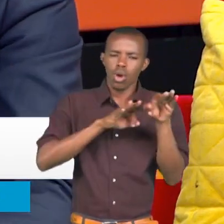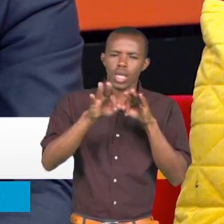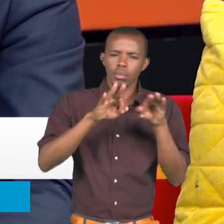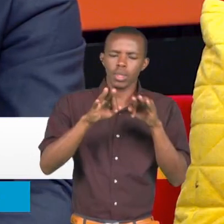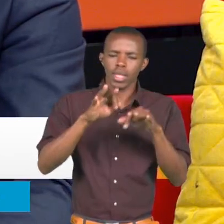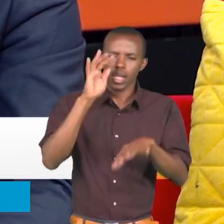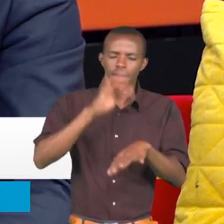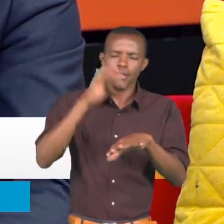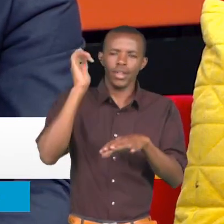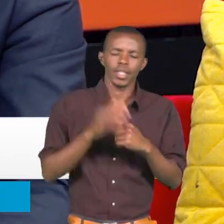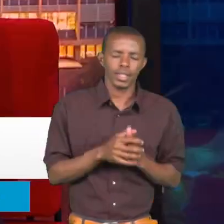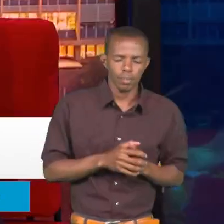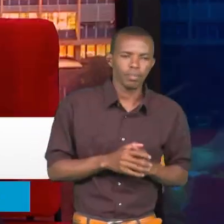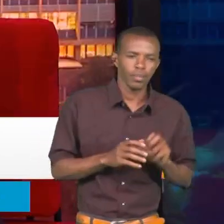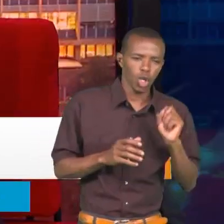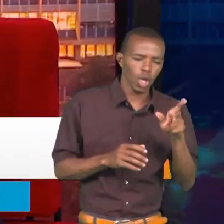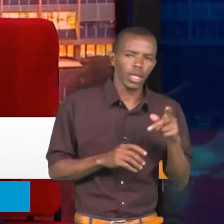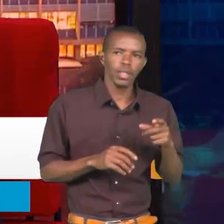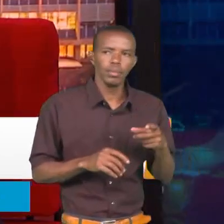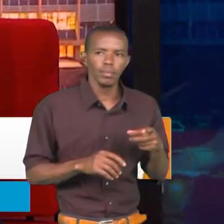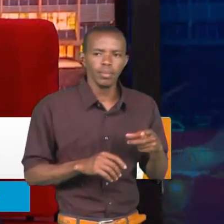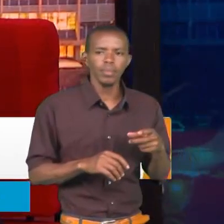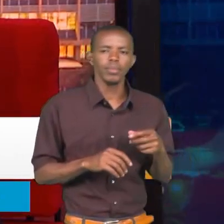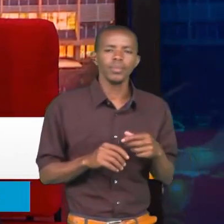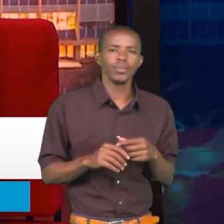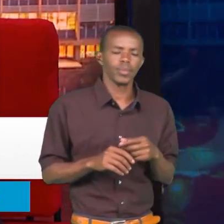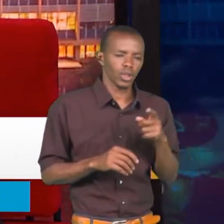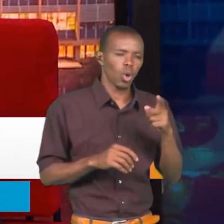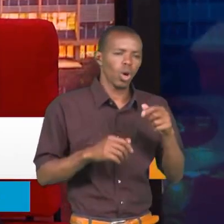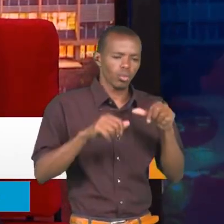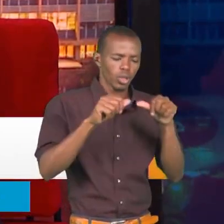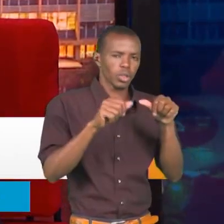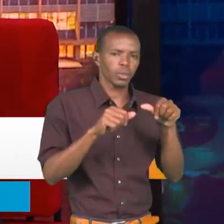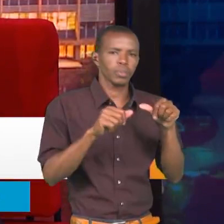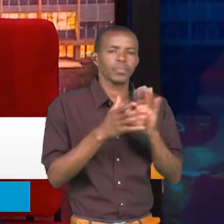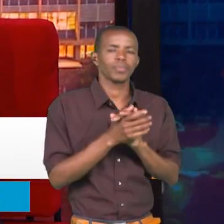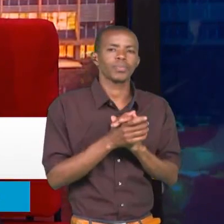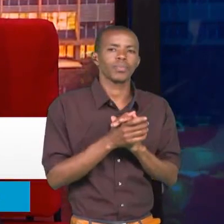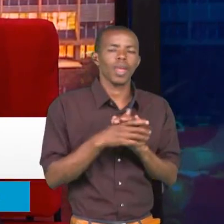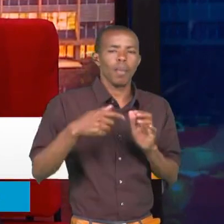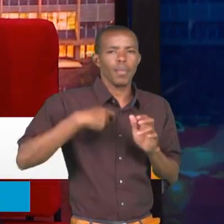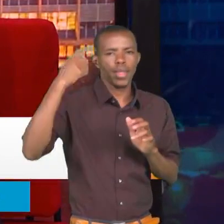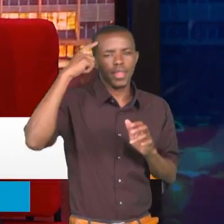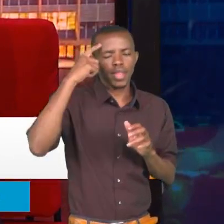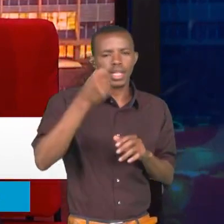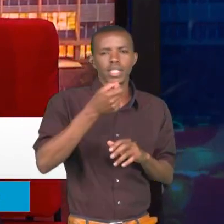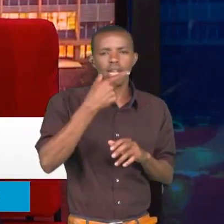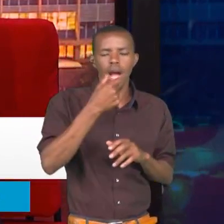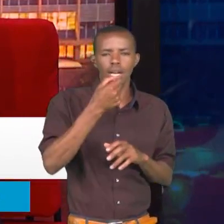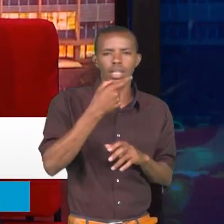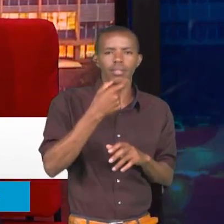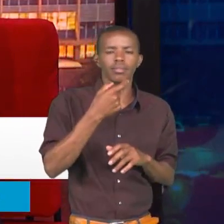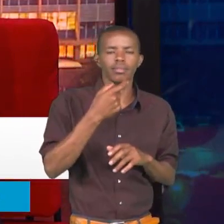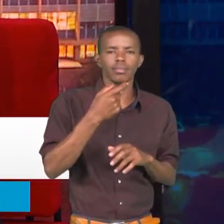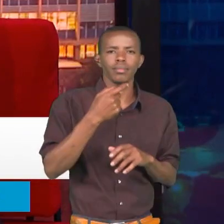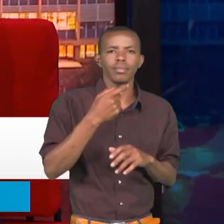effects. Okay, I think let me go ahead. Absolutely. You're the clinician here. Yeah, so. Yeah. yeah. Okay, I think as any drug, mm-hmm. I